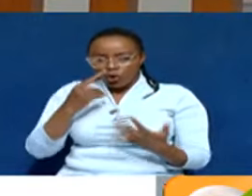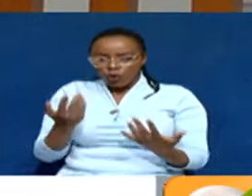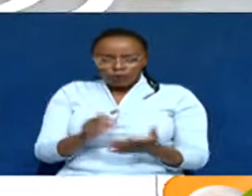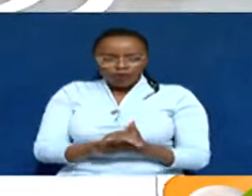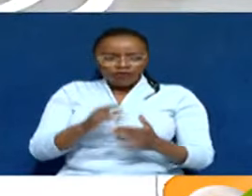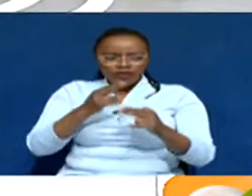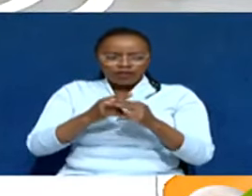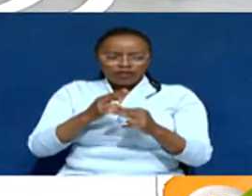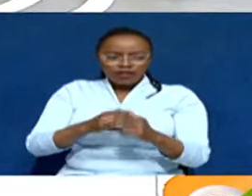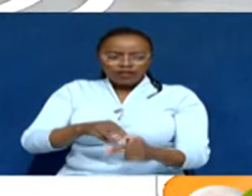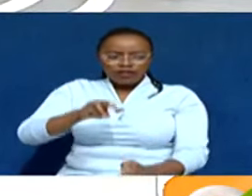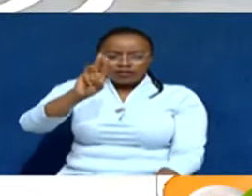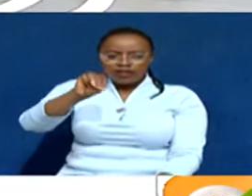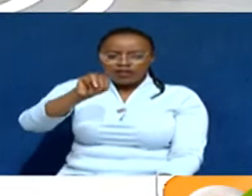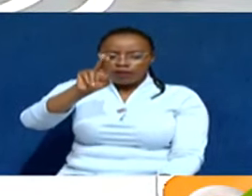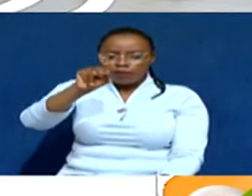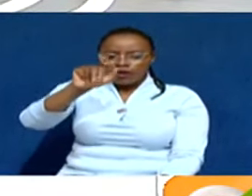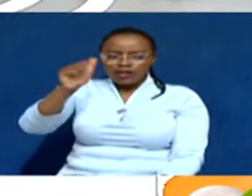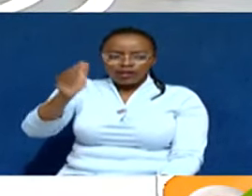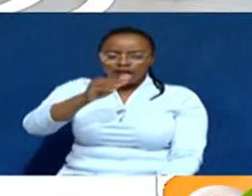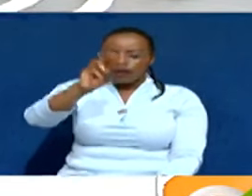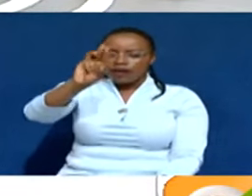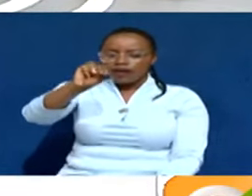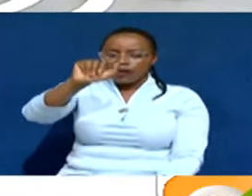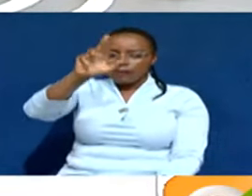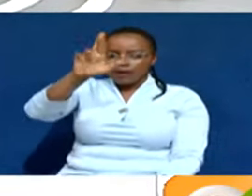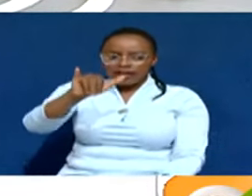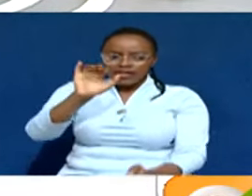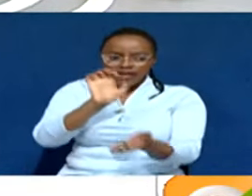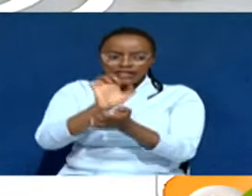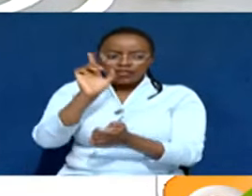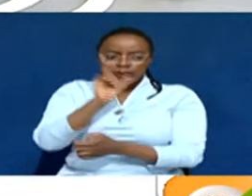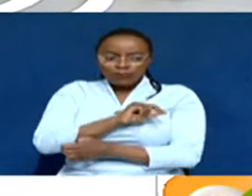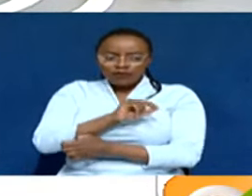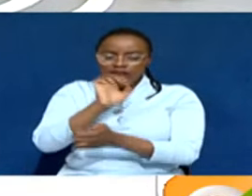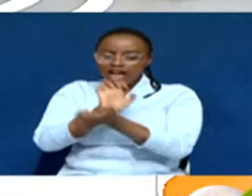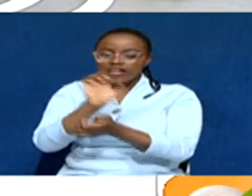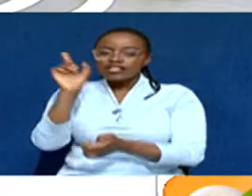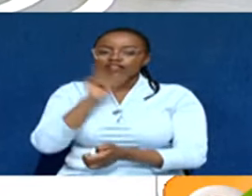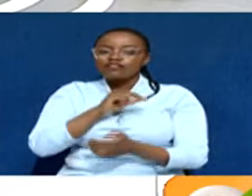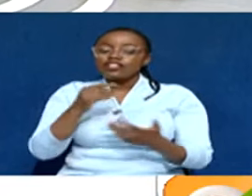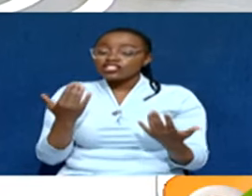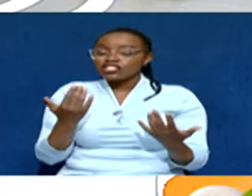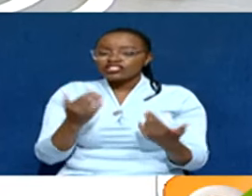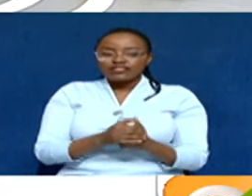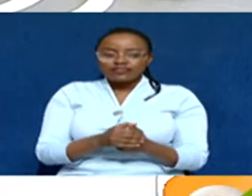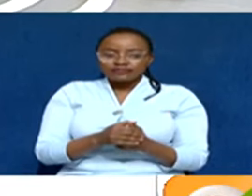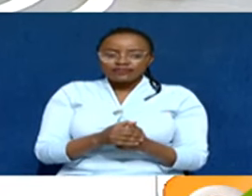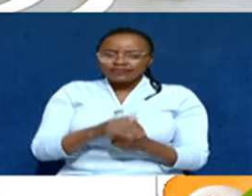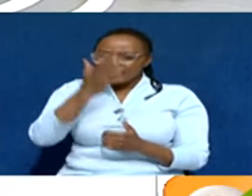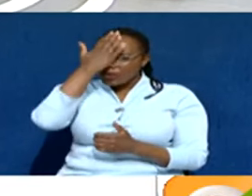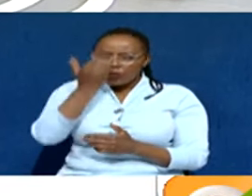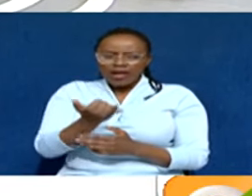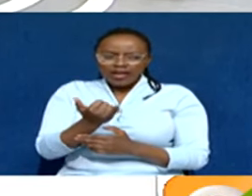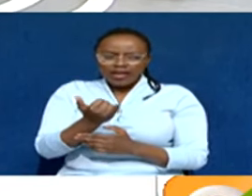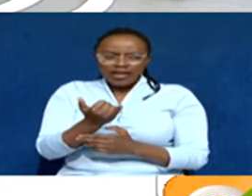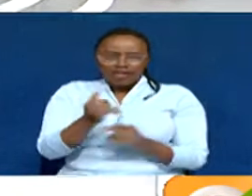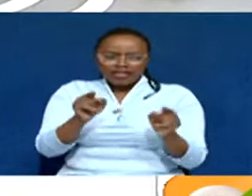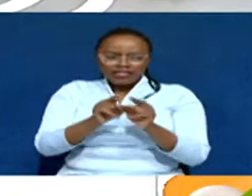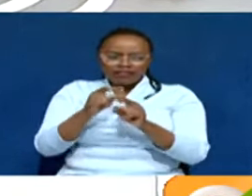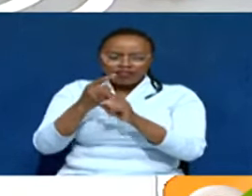his name? Mwana wa Mary. Oh, you know him too? Right, yeah, now he's arrested. Mwana wa Mary. Oh? He's arrested, by the way. Kwanini, what since, did